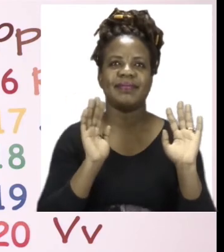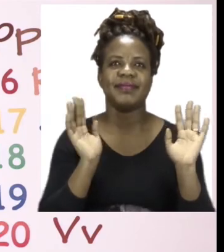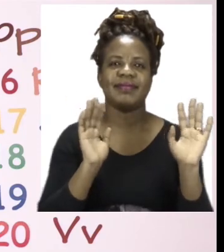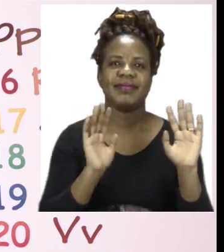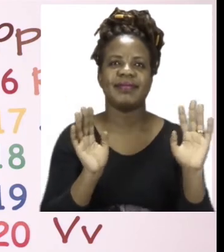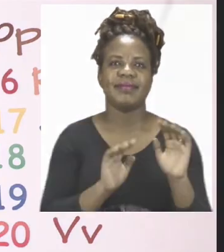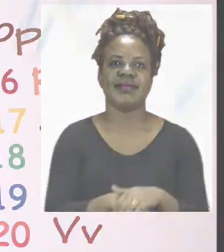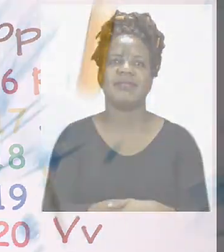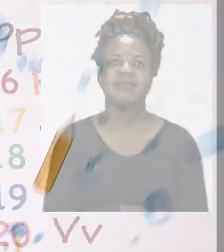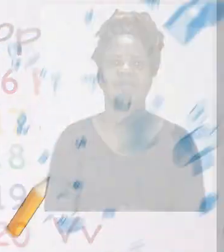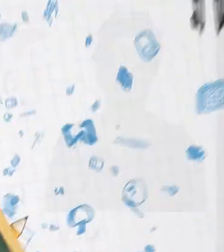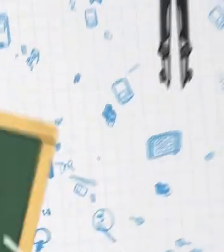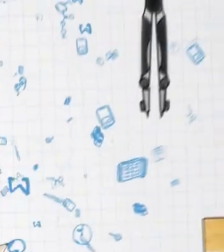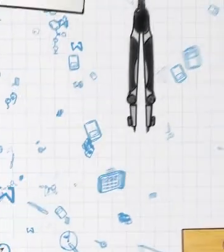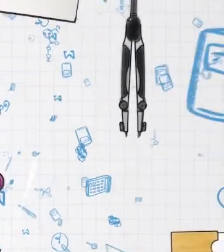goodbye.